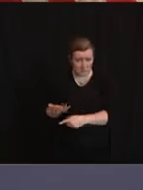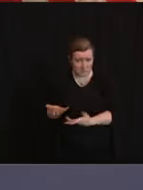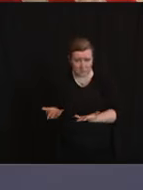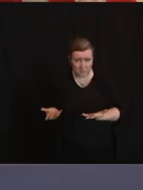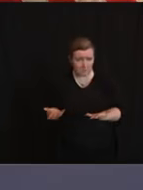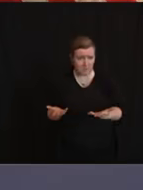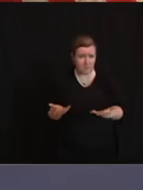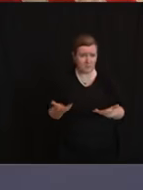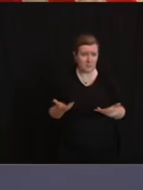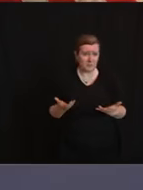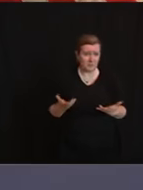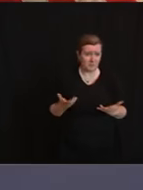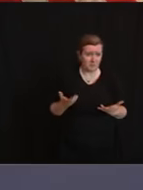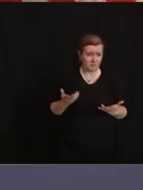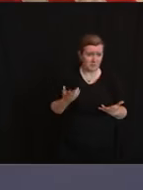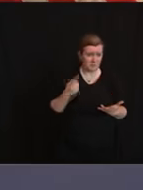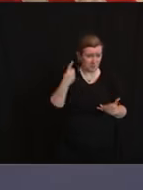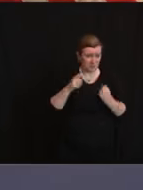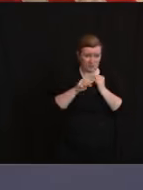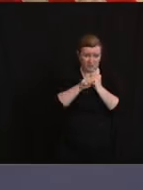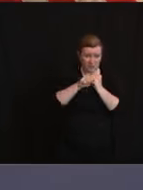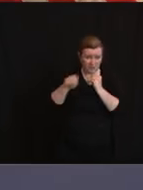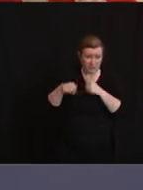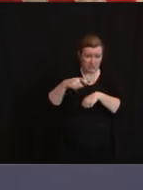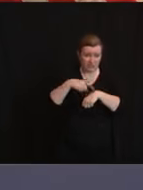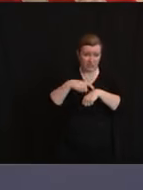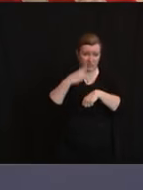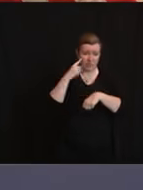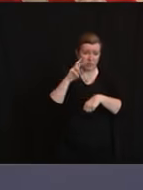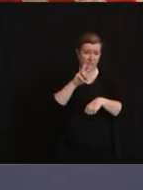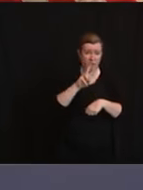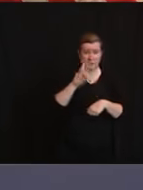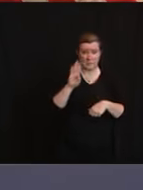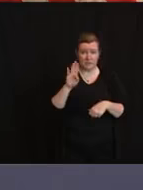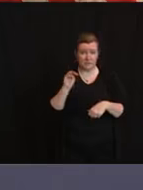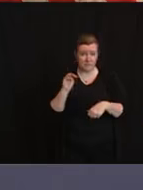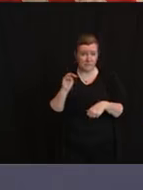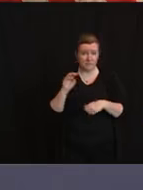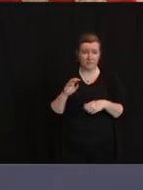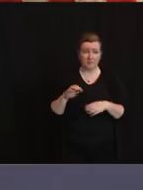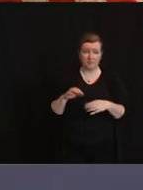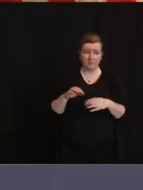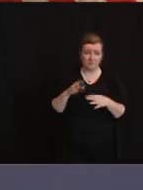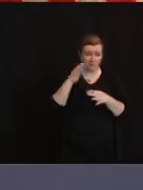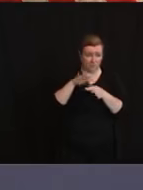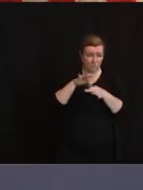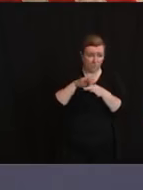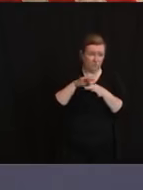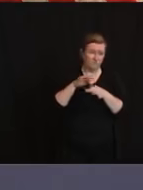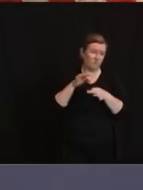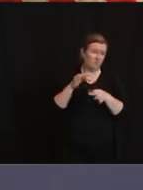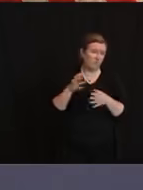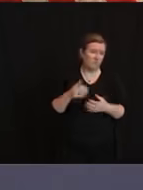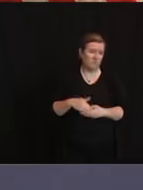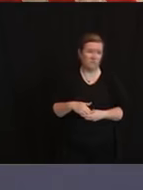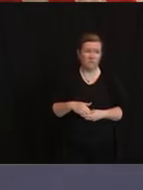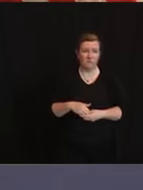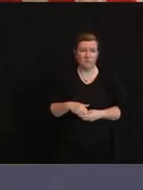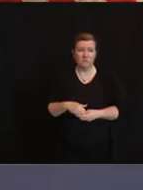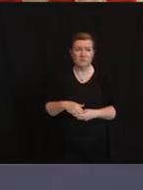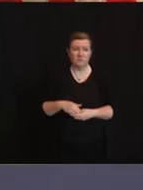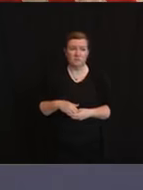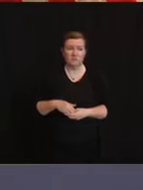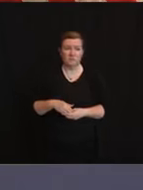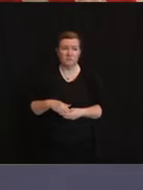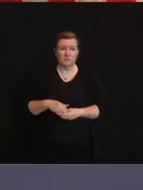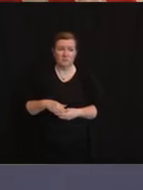And lastly, ROI&J yesterday reported that Jose Lozano would be on the commission whose membership